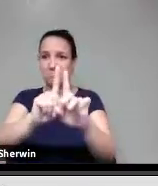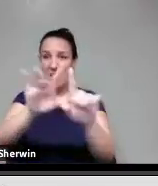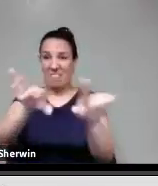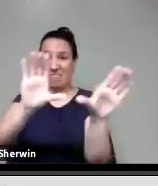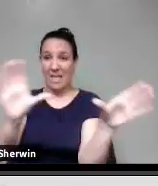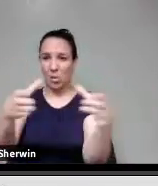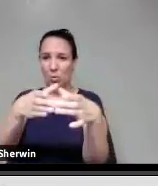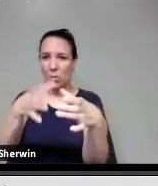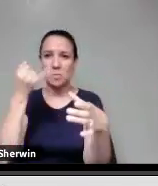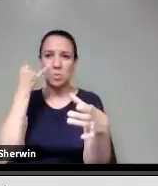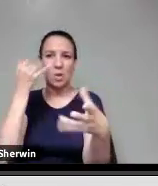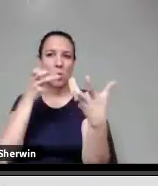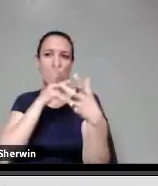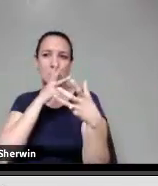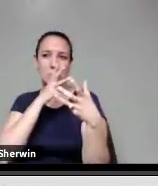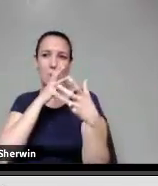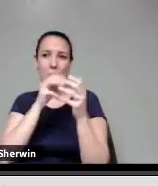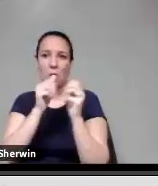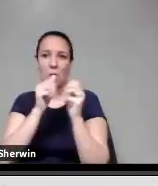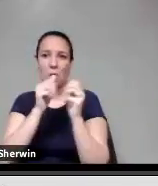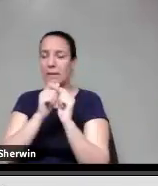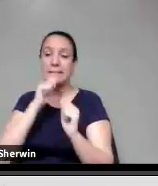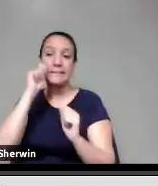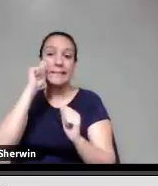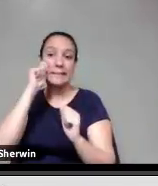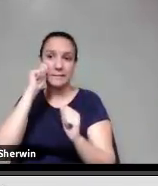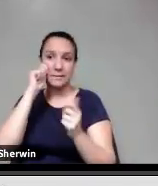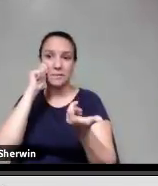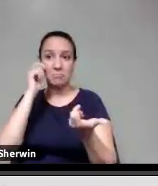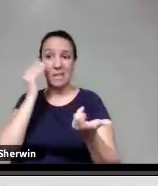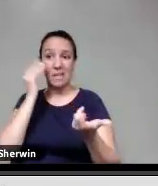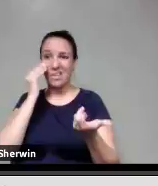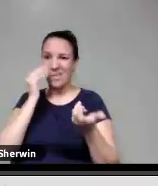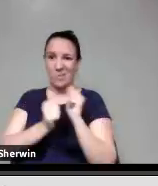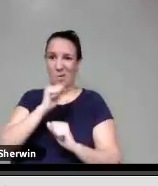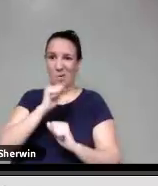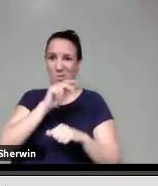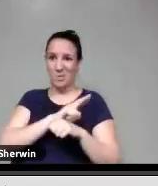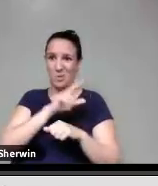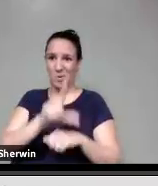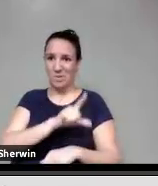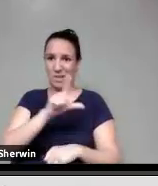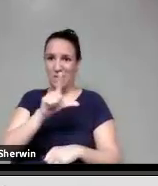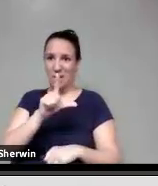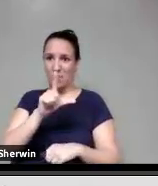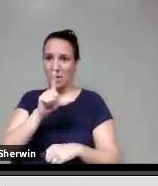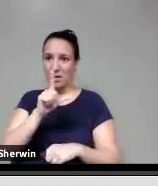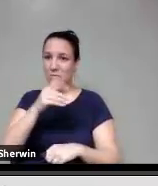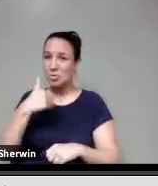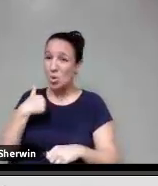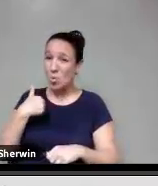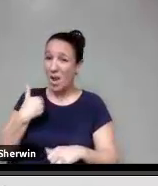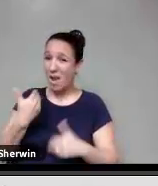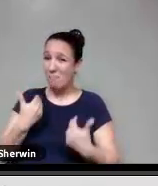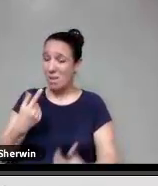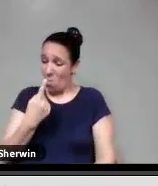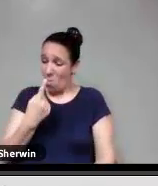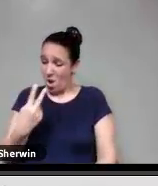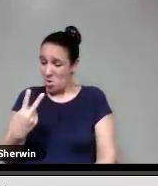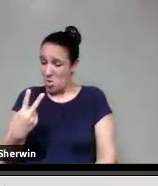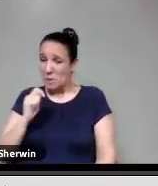talk to teens at the local high school and you know most of them don't use the library, is there one or two that